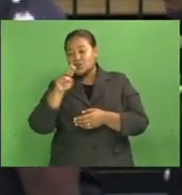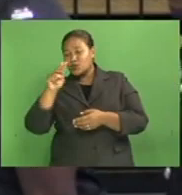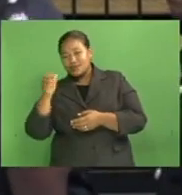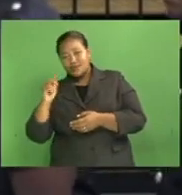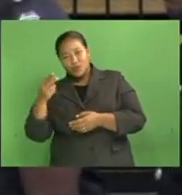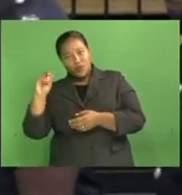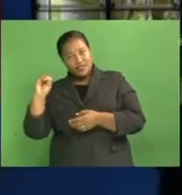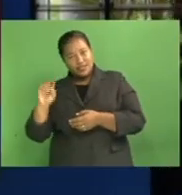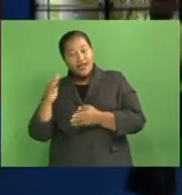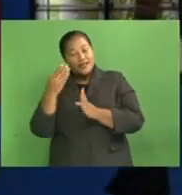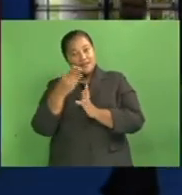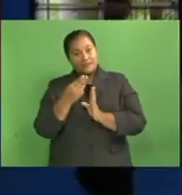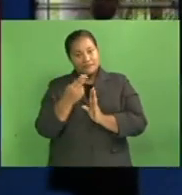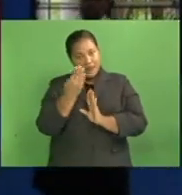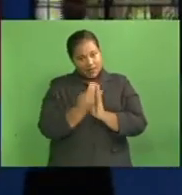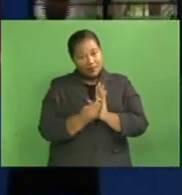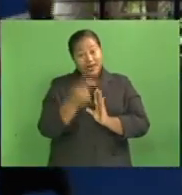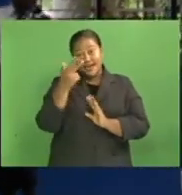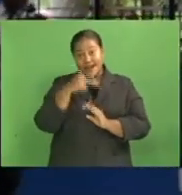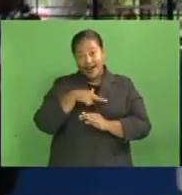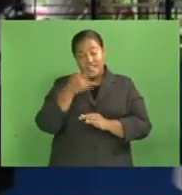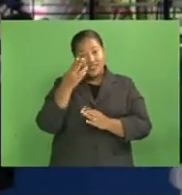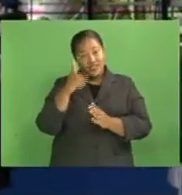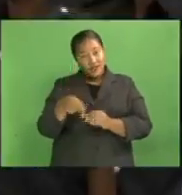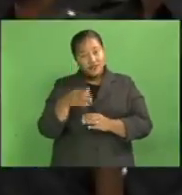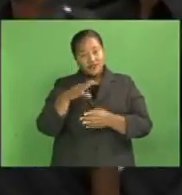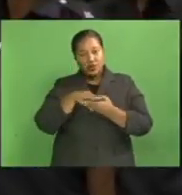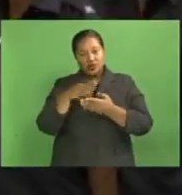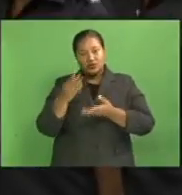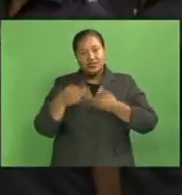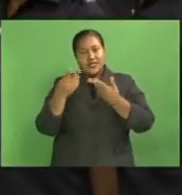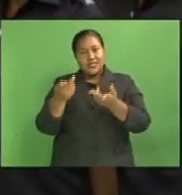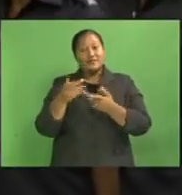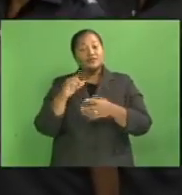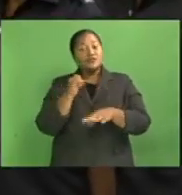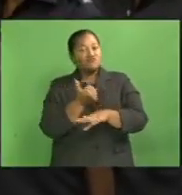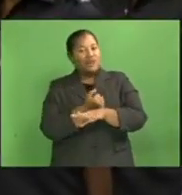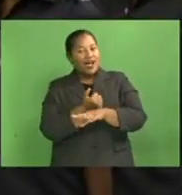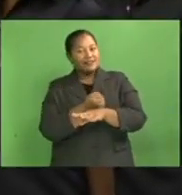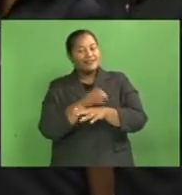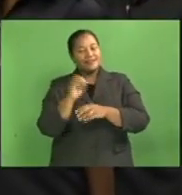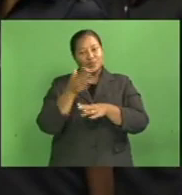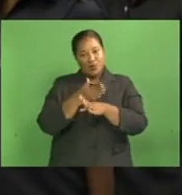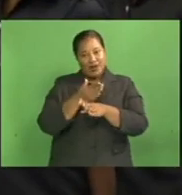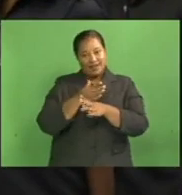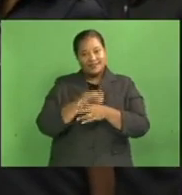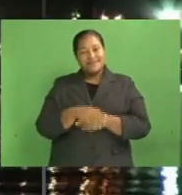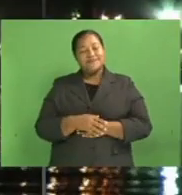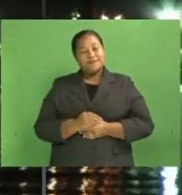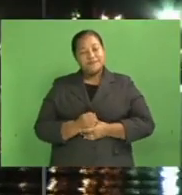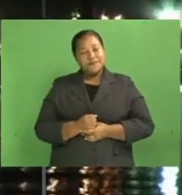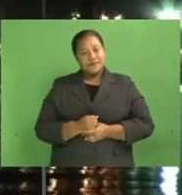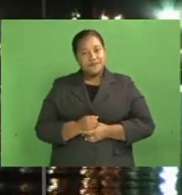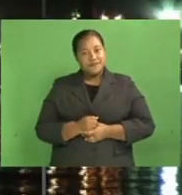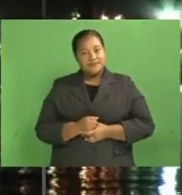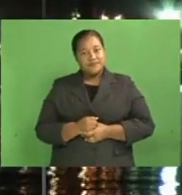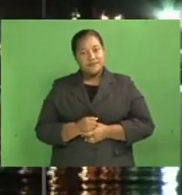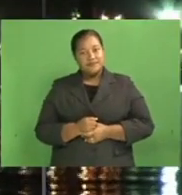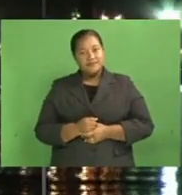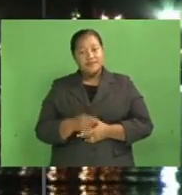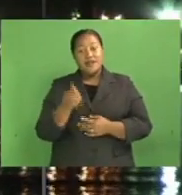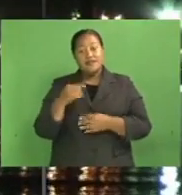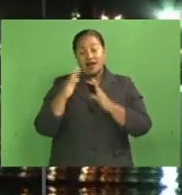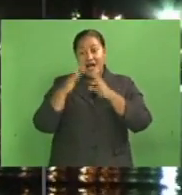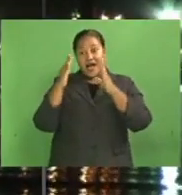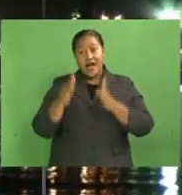which $800,000 was provided to undertake special drug operations. Lena Rees, FBC News. The